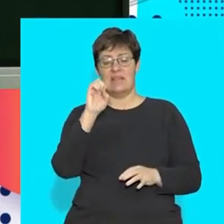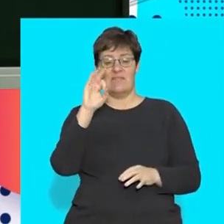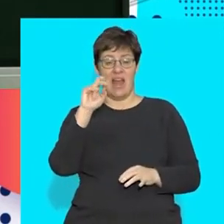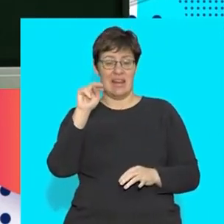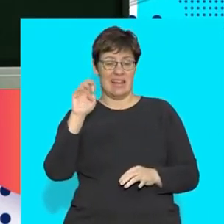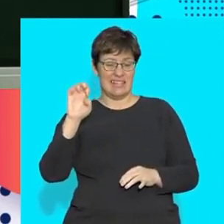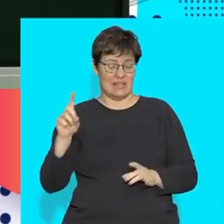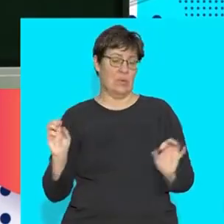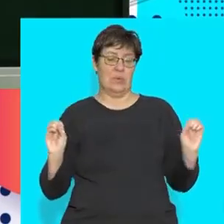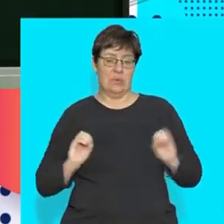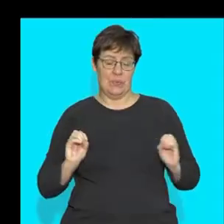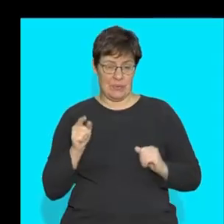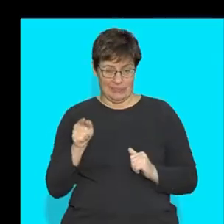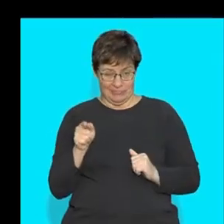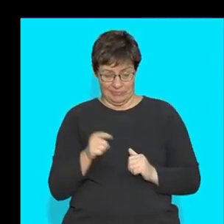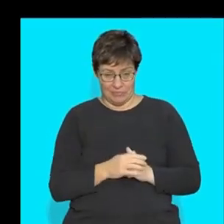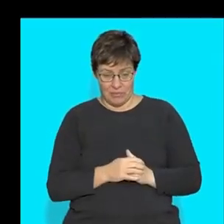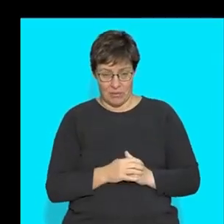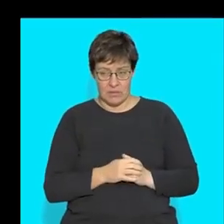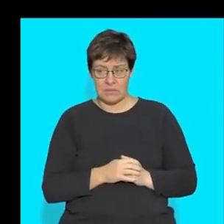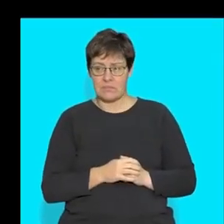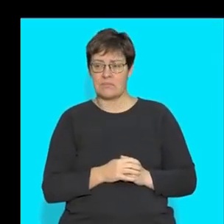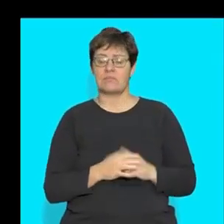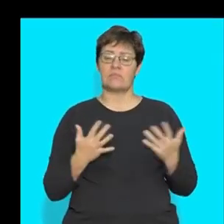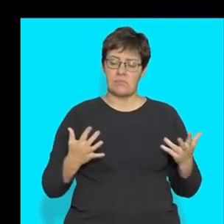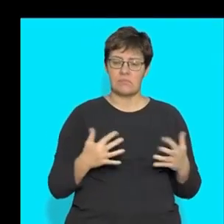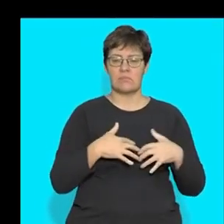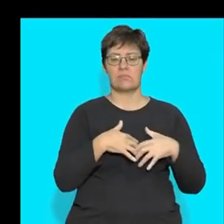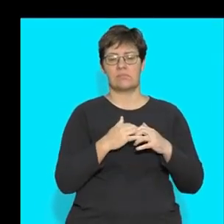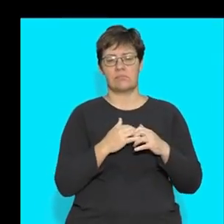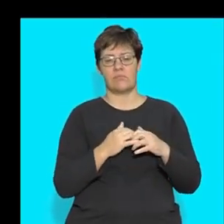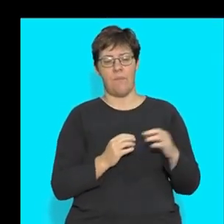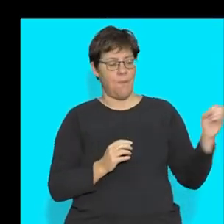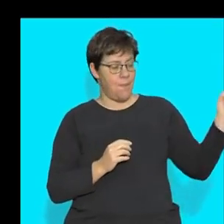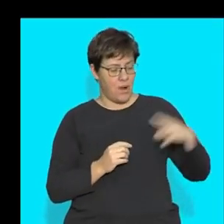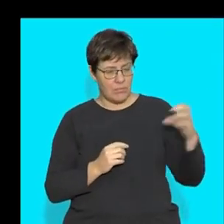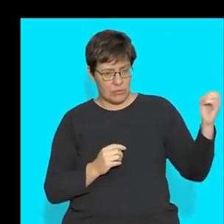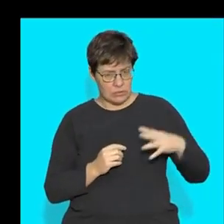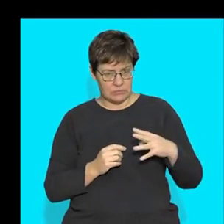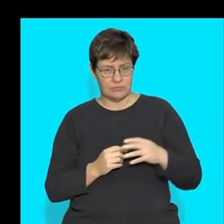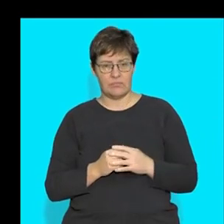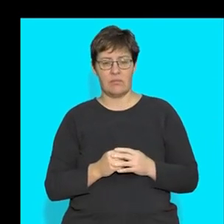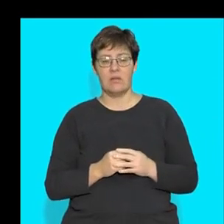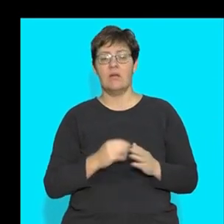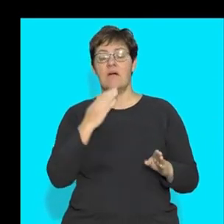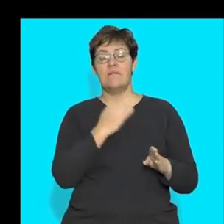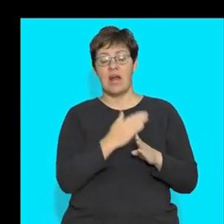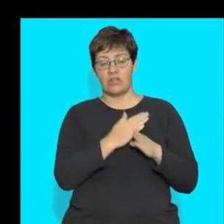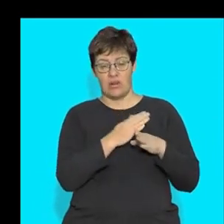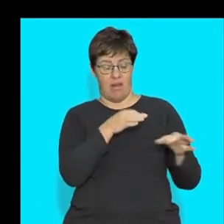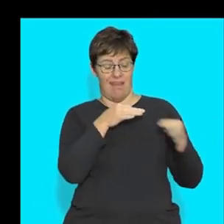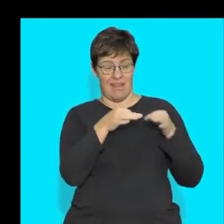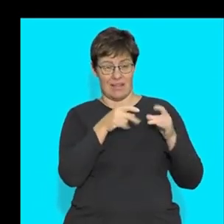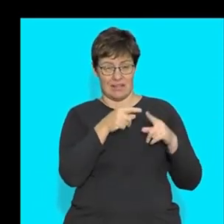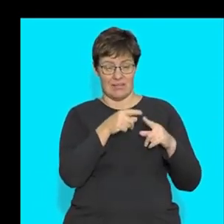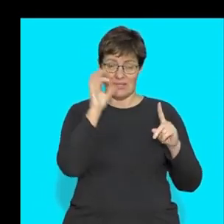there. Now, so this, we say it is a set of all input values for which the function is